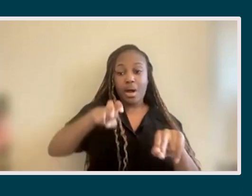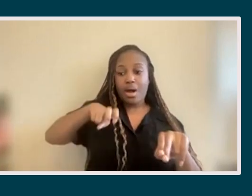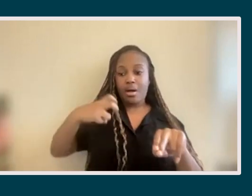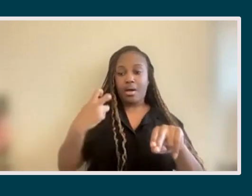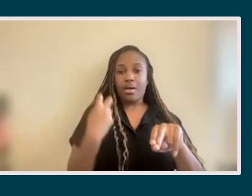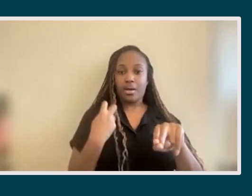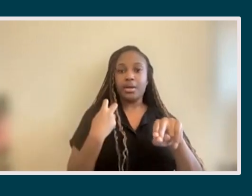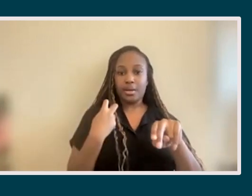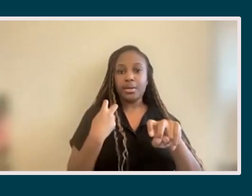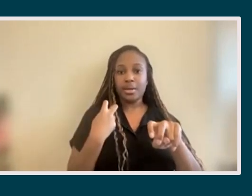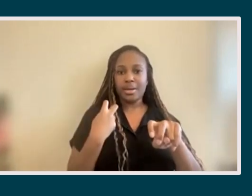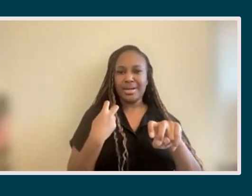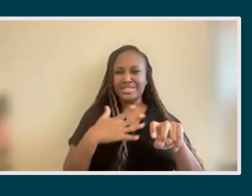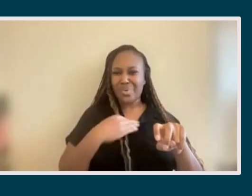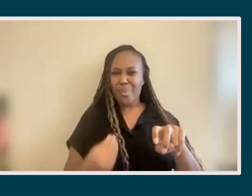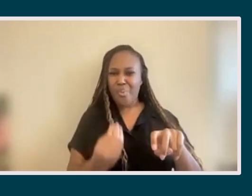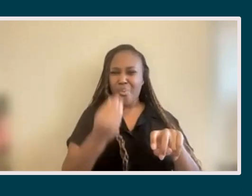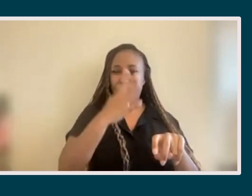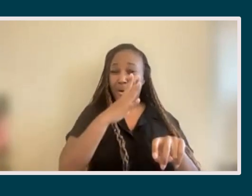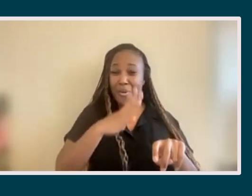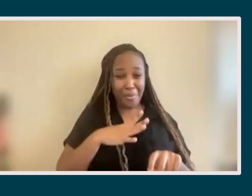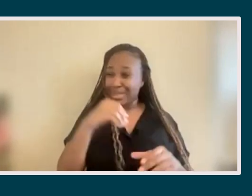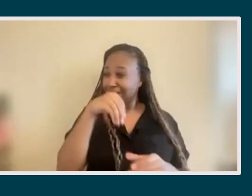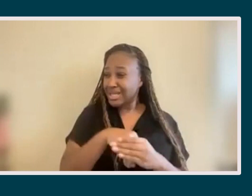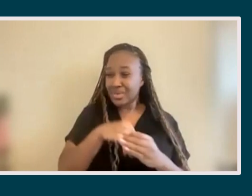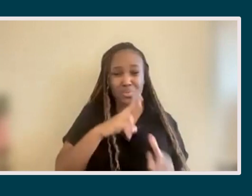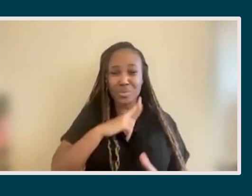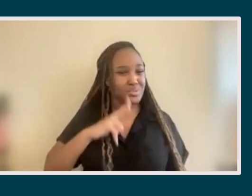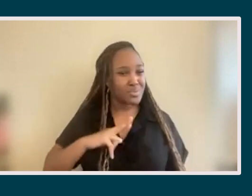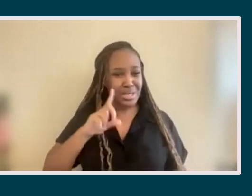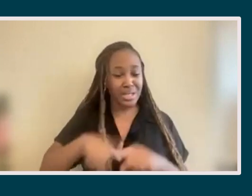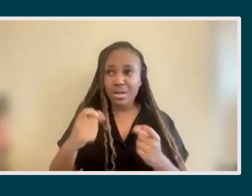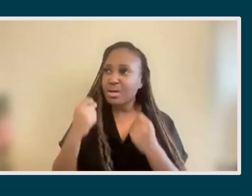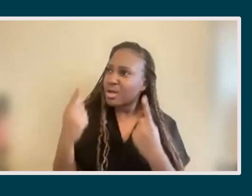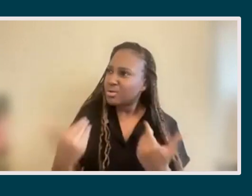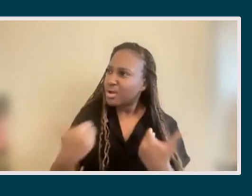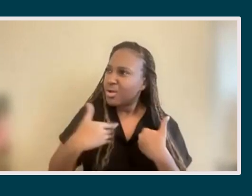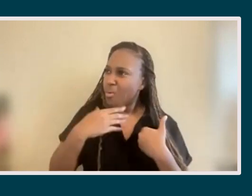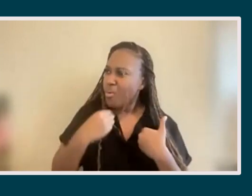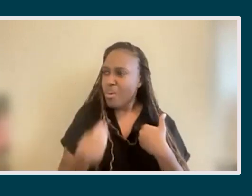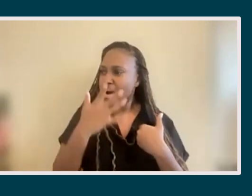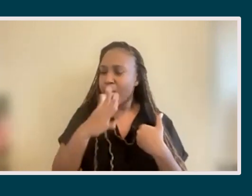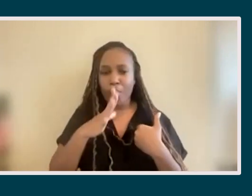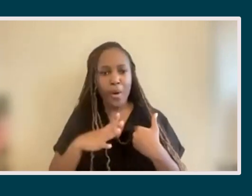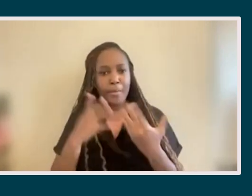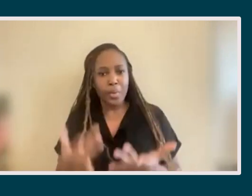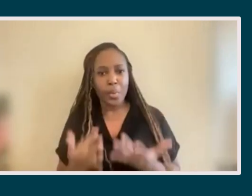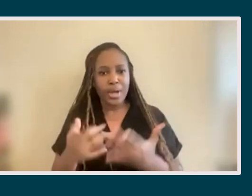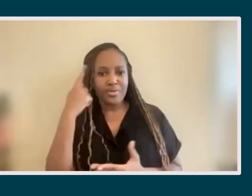could not, in this restaurant, conceptualize that there was a white woman waiting for a Black woman. And that was just 2 years